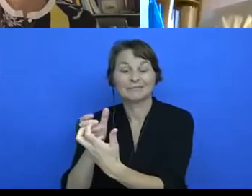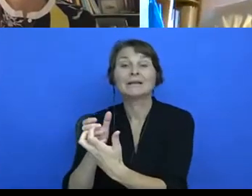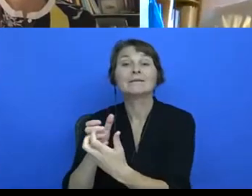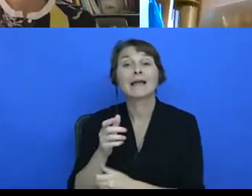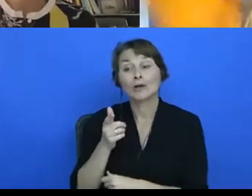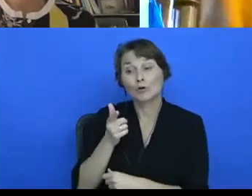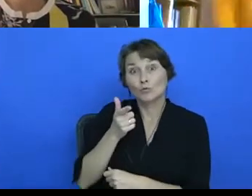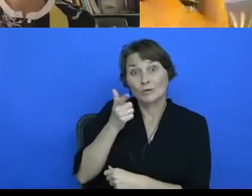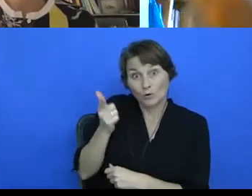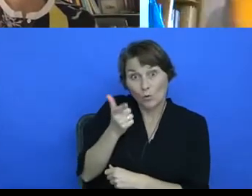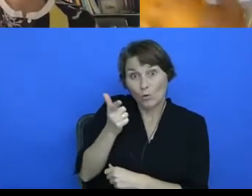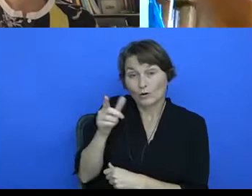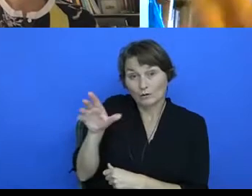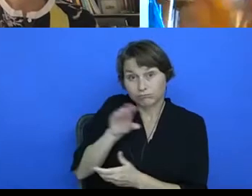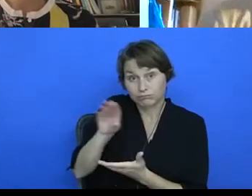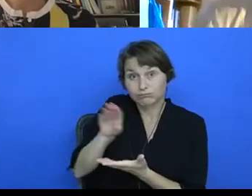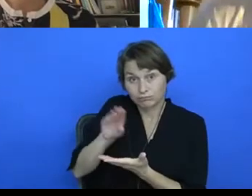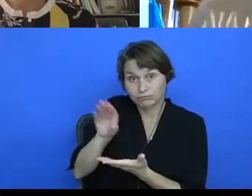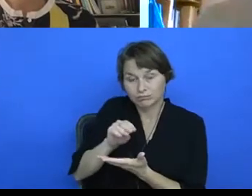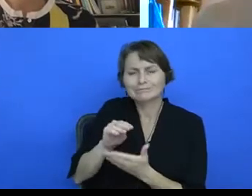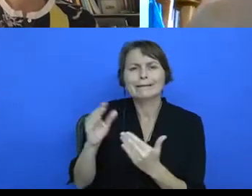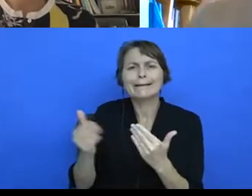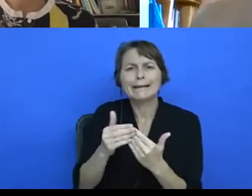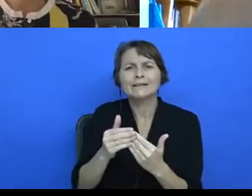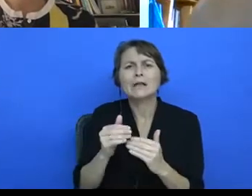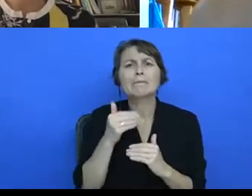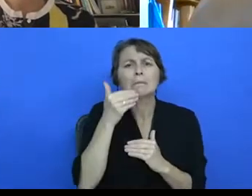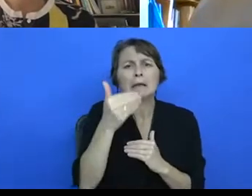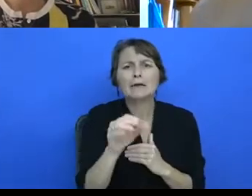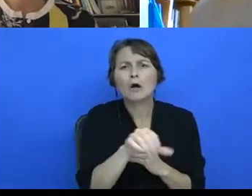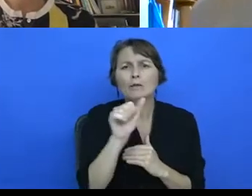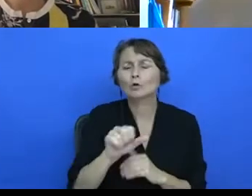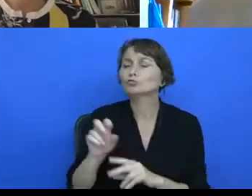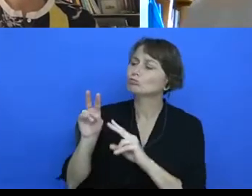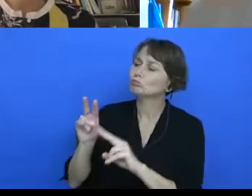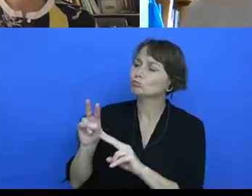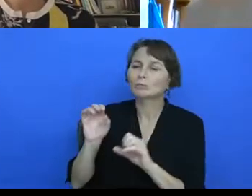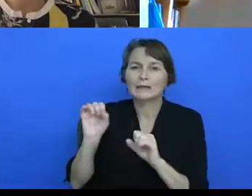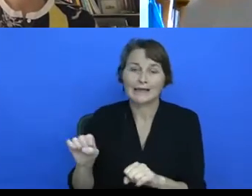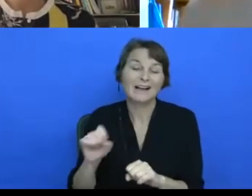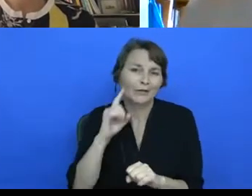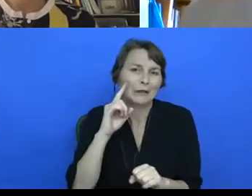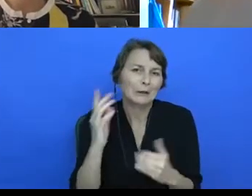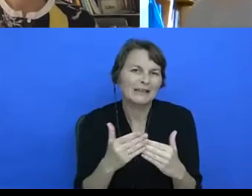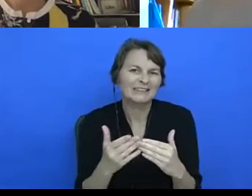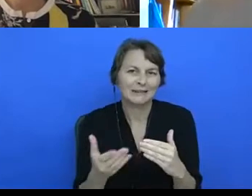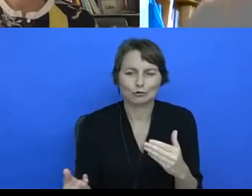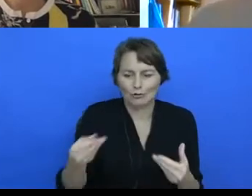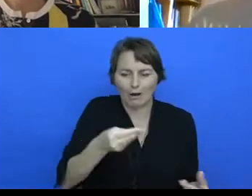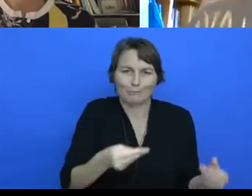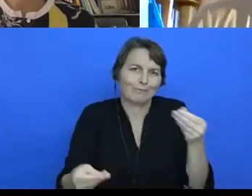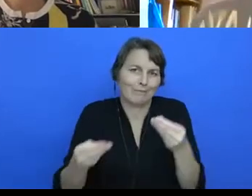others. So there's this sort of a compromise is probably quite a good thing, I would say. Good